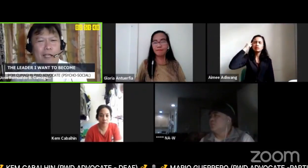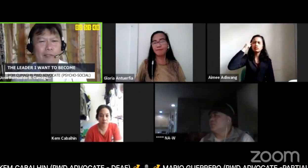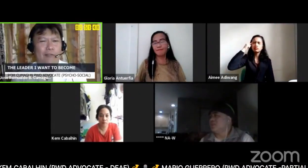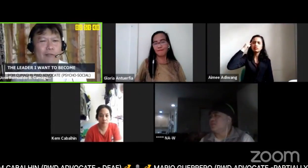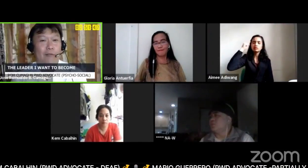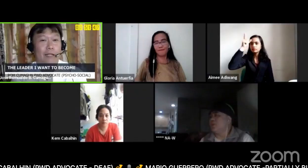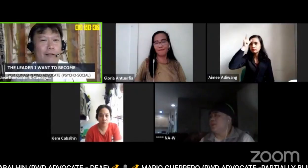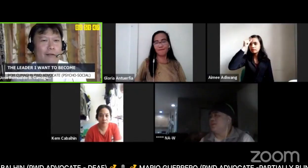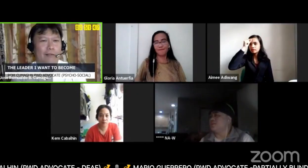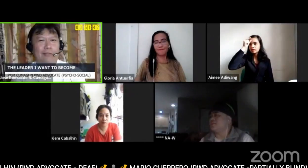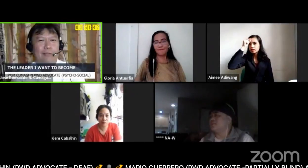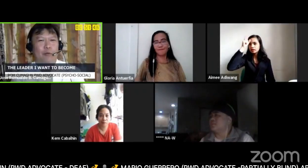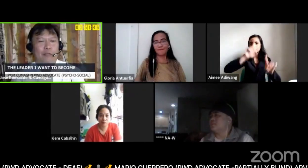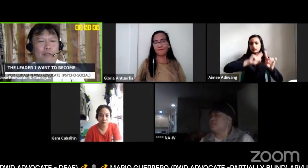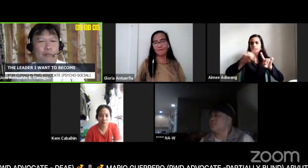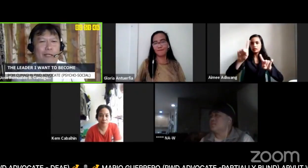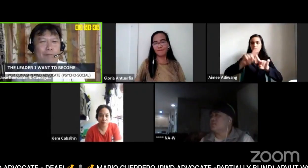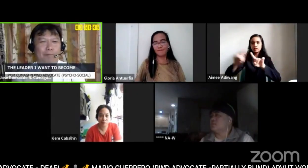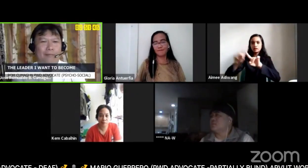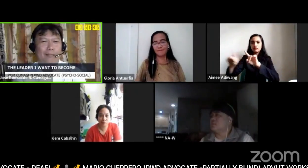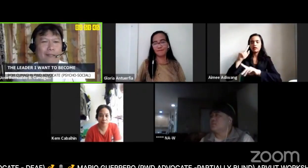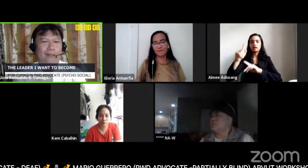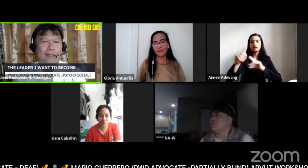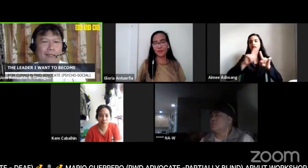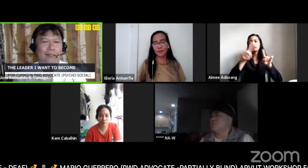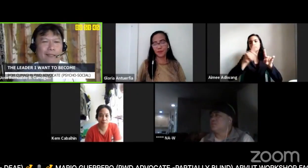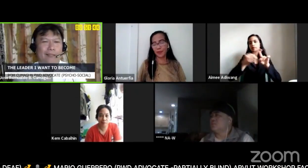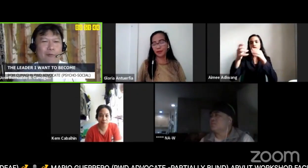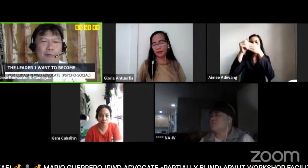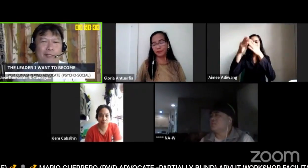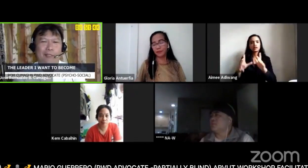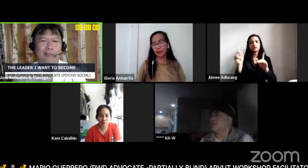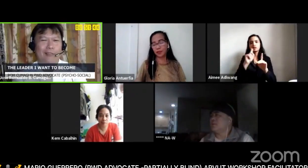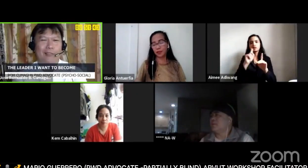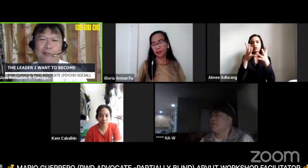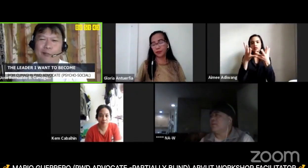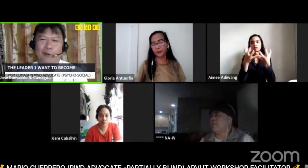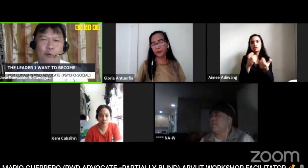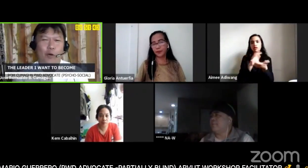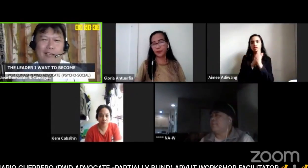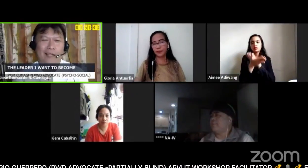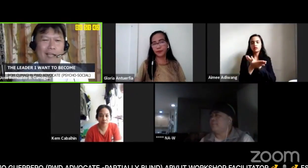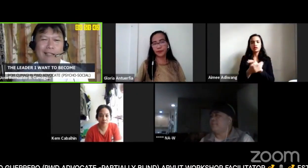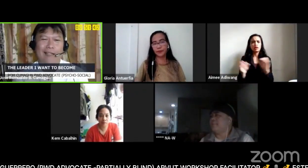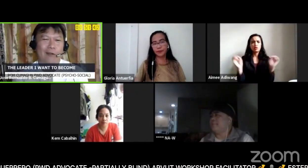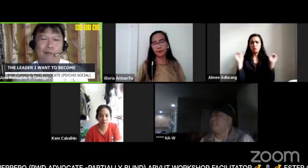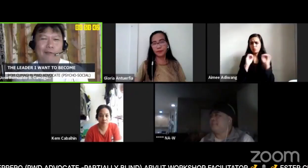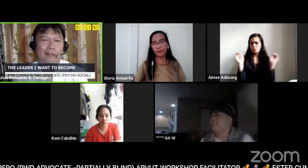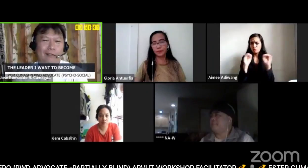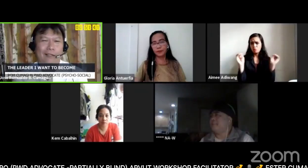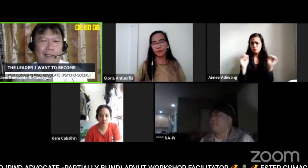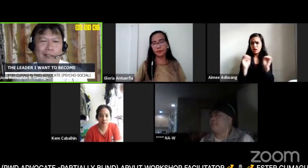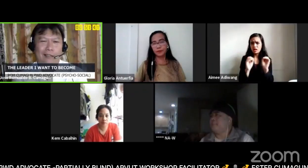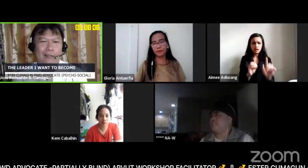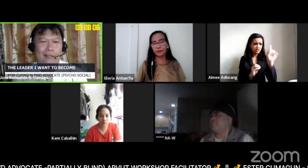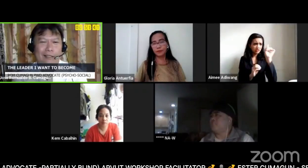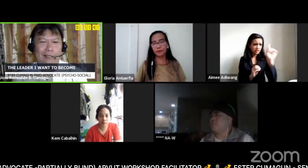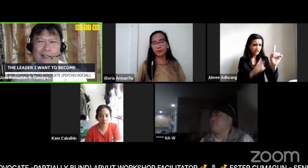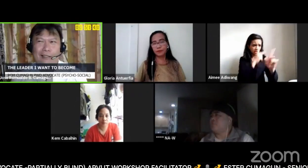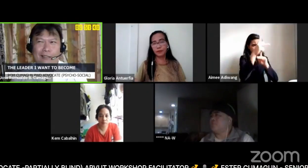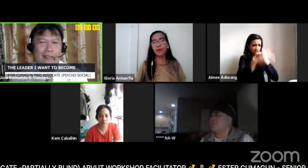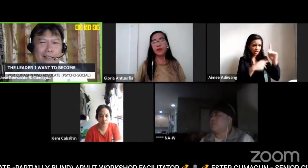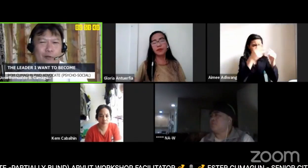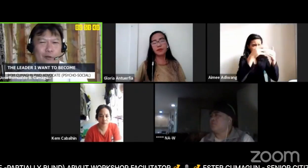the different kinds of leaders that we want to become. So there's no one kind of leader.